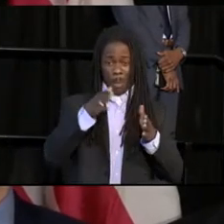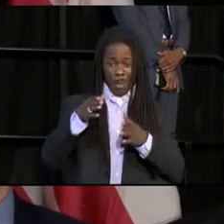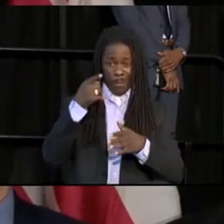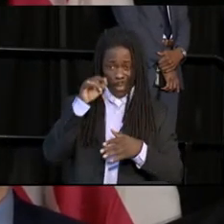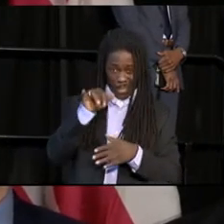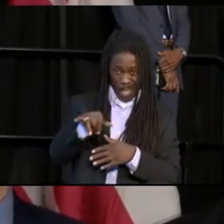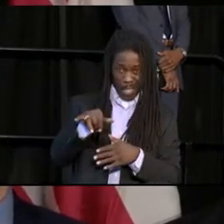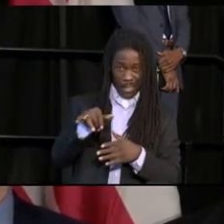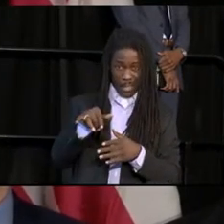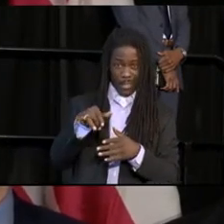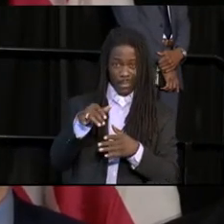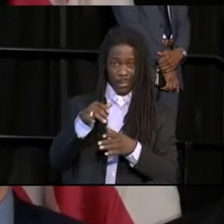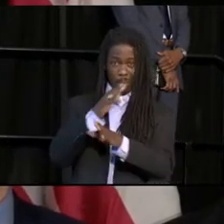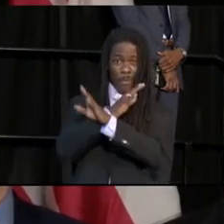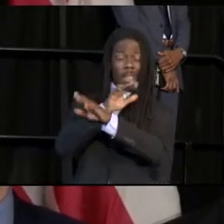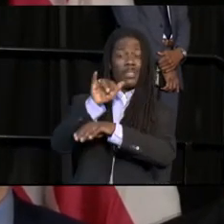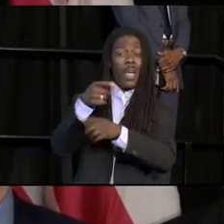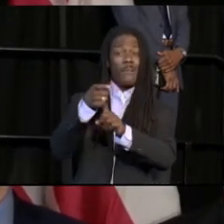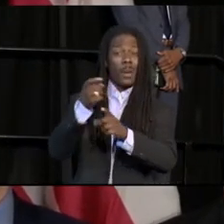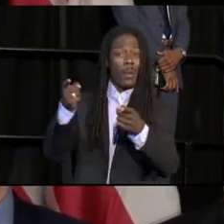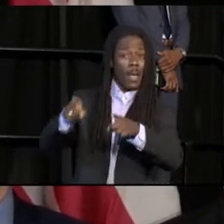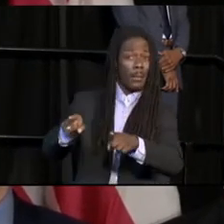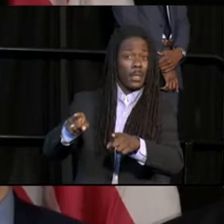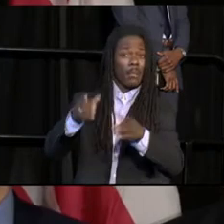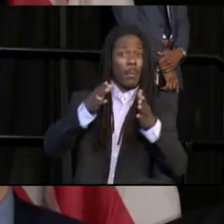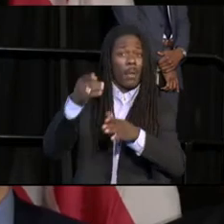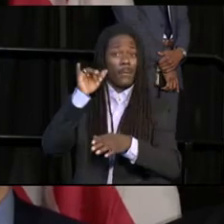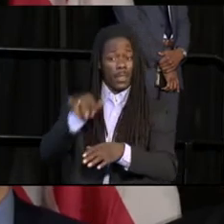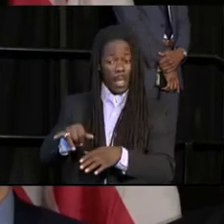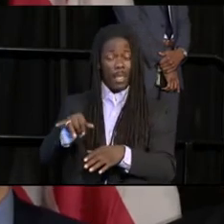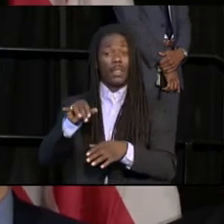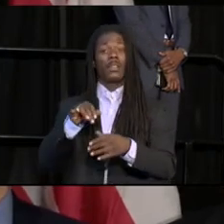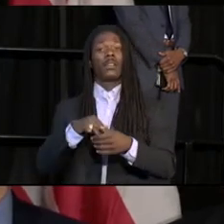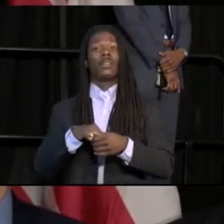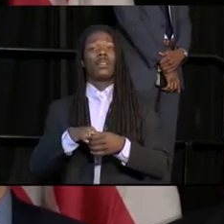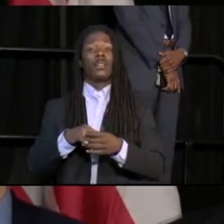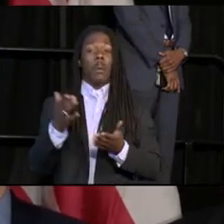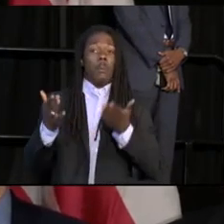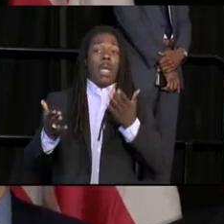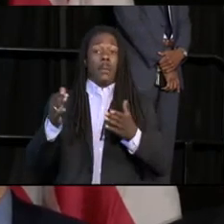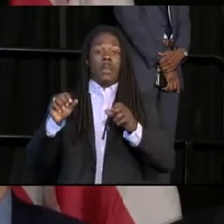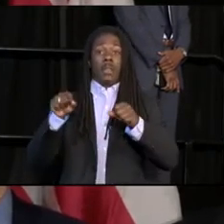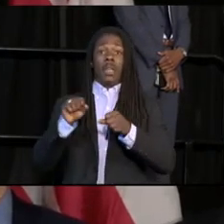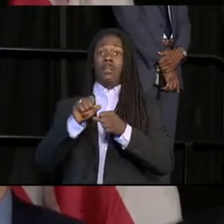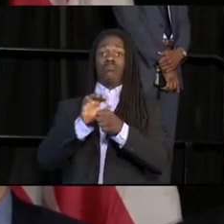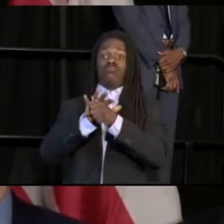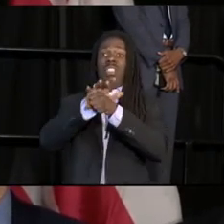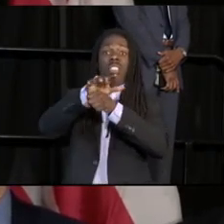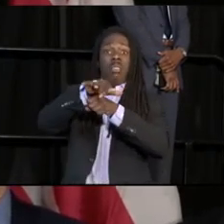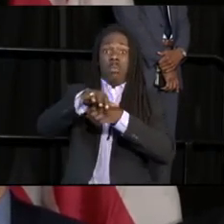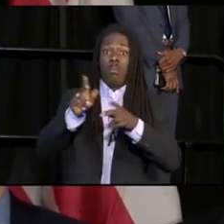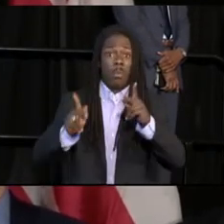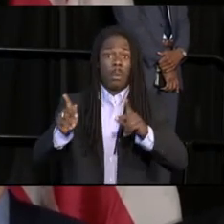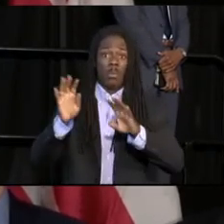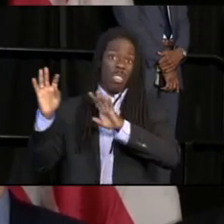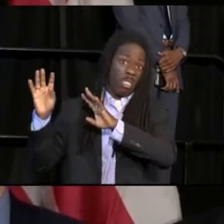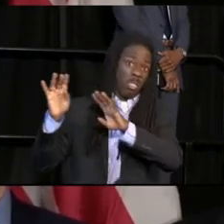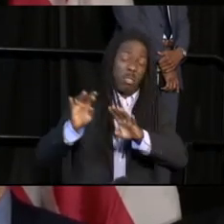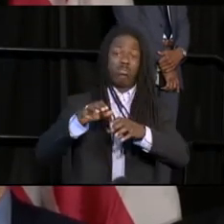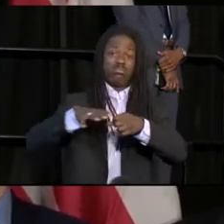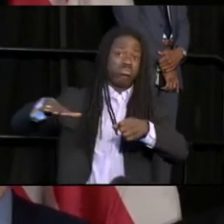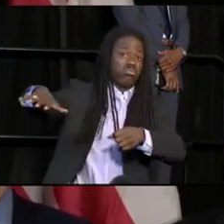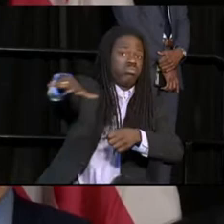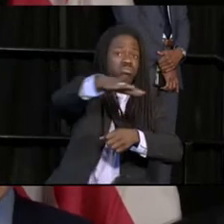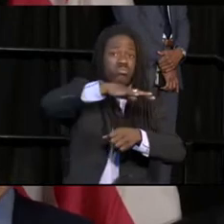to keep that from happening, or preparing for that inevitability that it may expand far beyond the designated